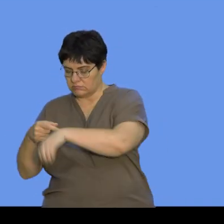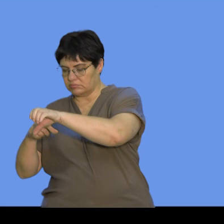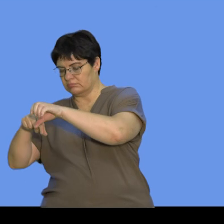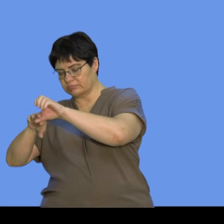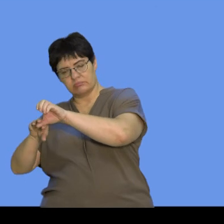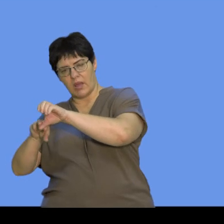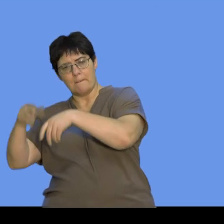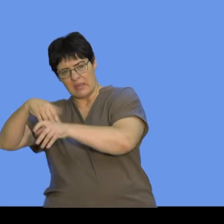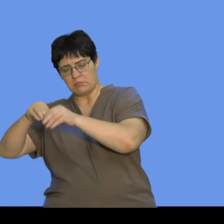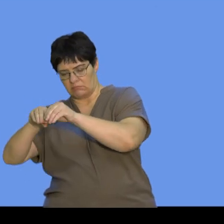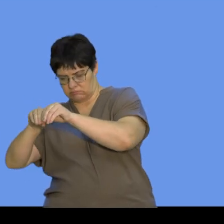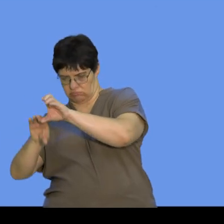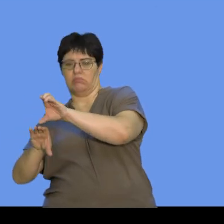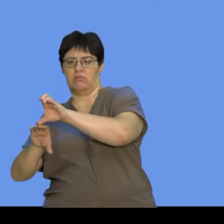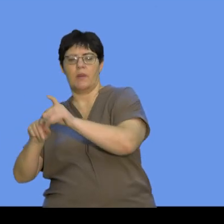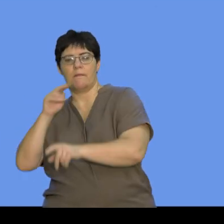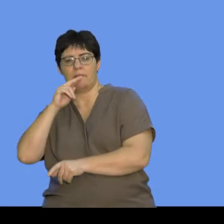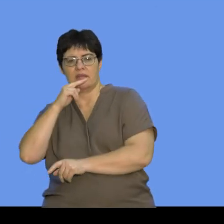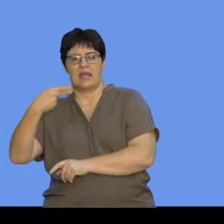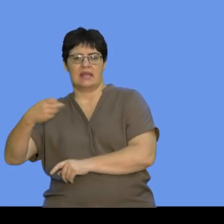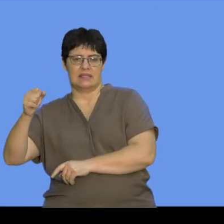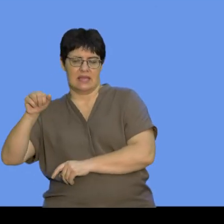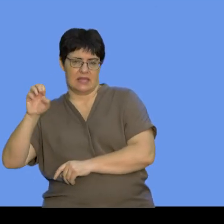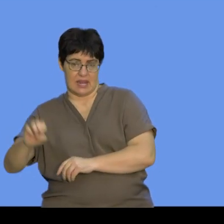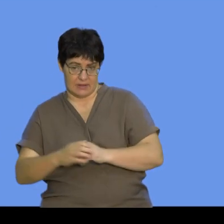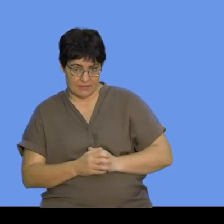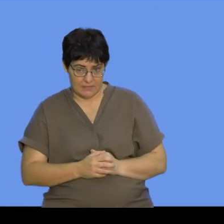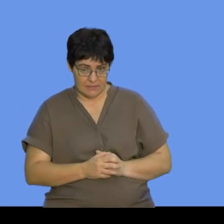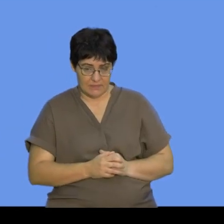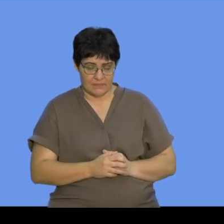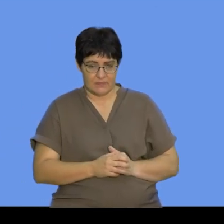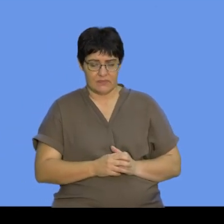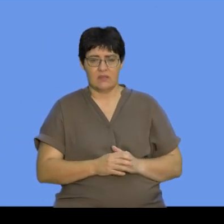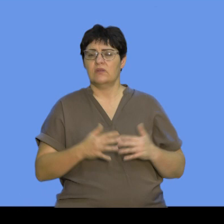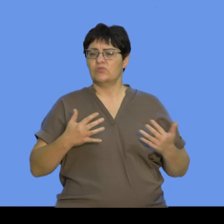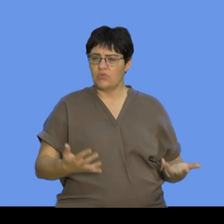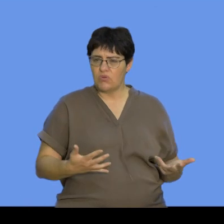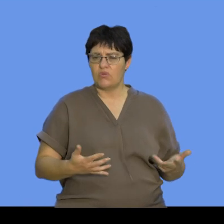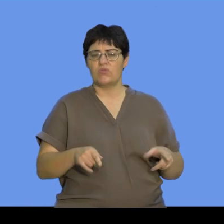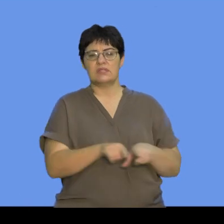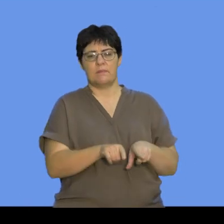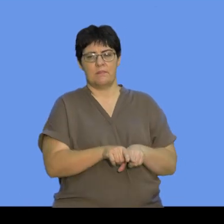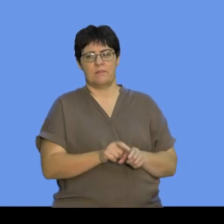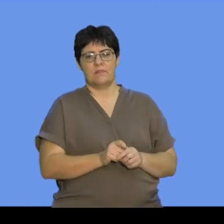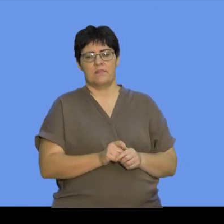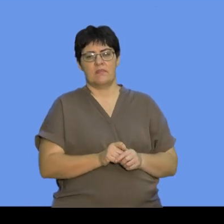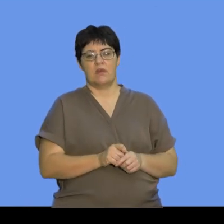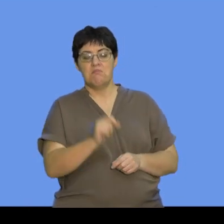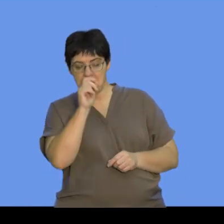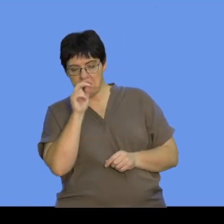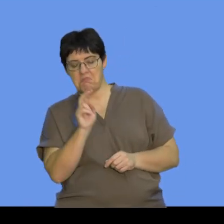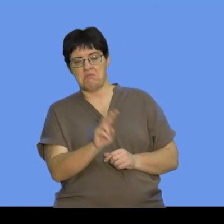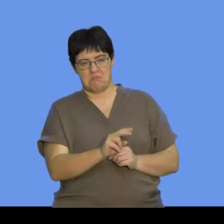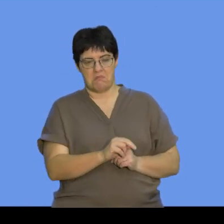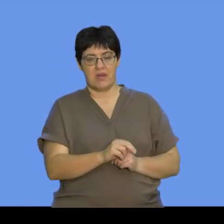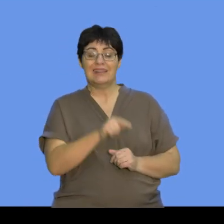are non-uniform type of impure substances, okay? And then also, we also appreciated the fact that matter